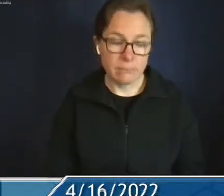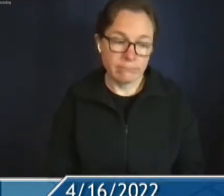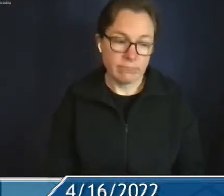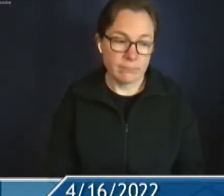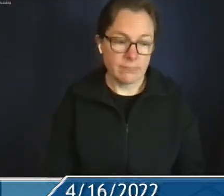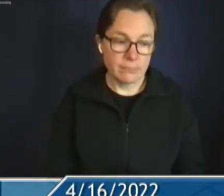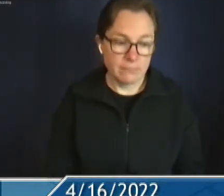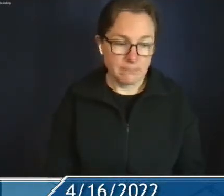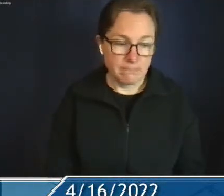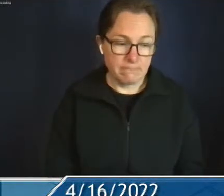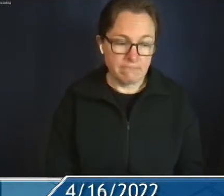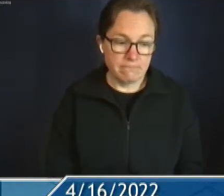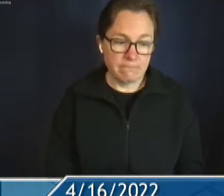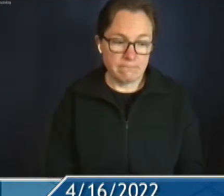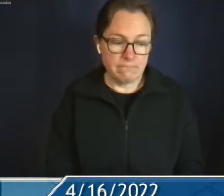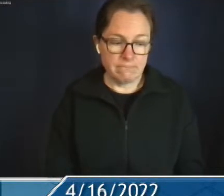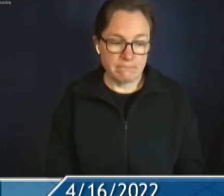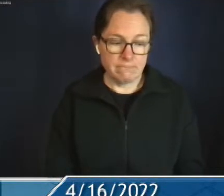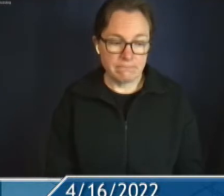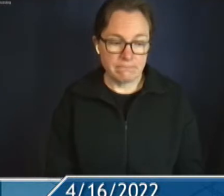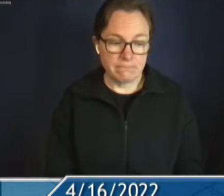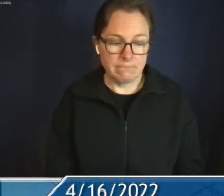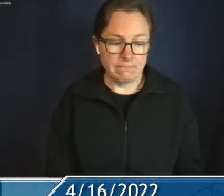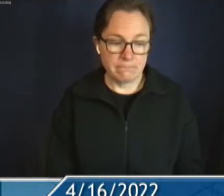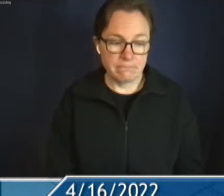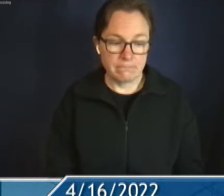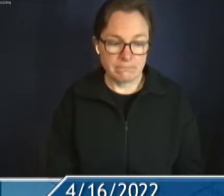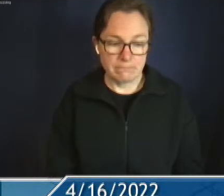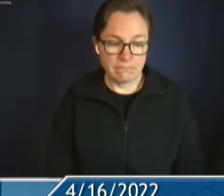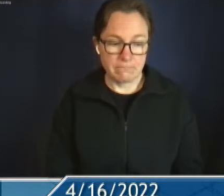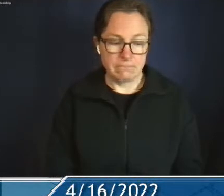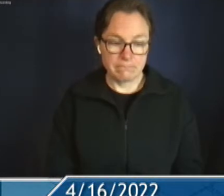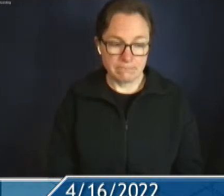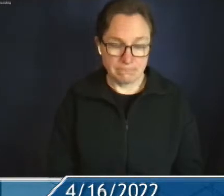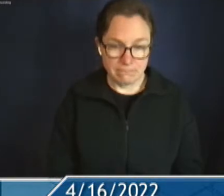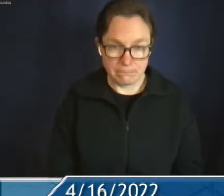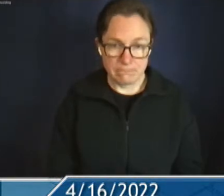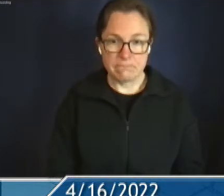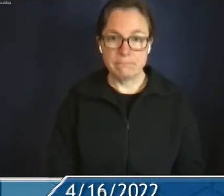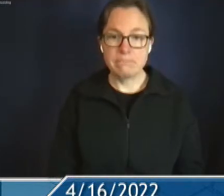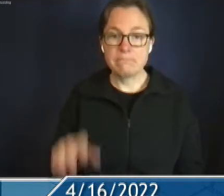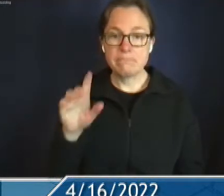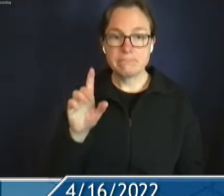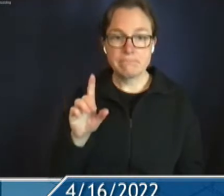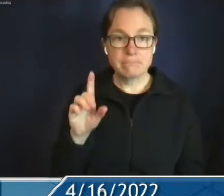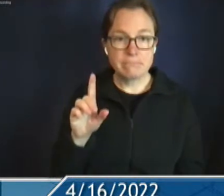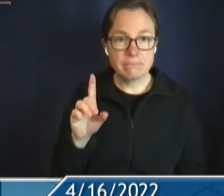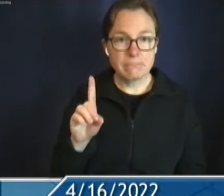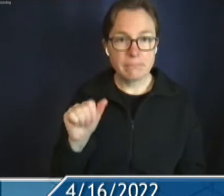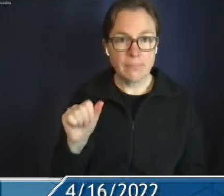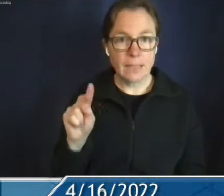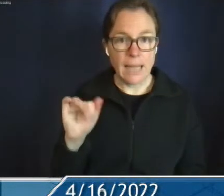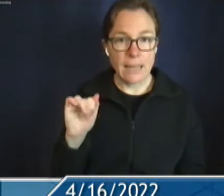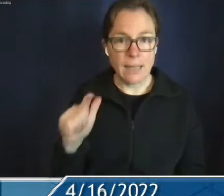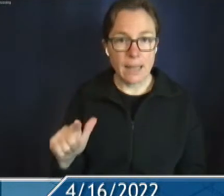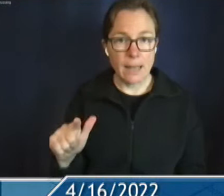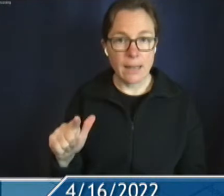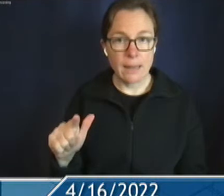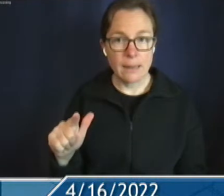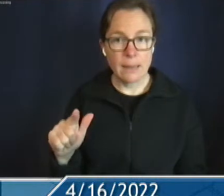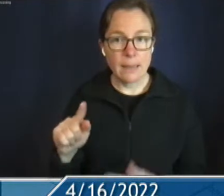Thank you. Next, we have Danielle Maillard, KL Johnson, and KPTV